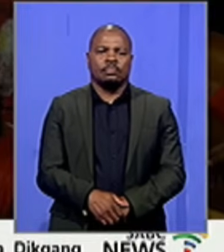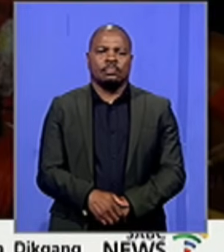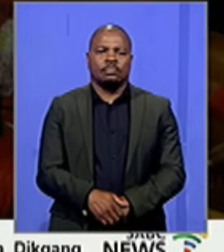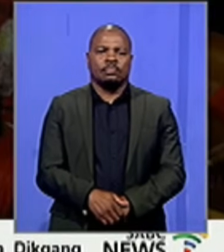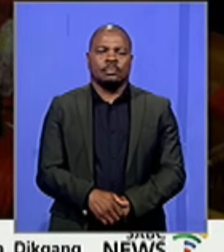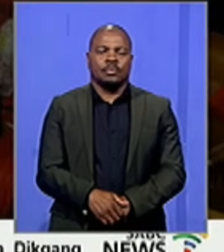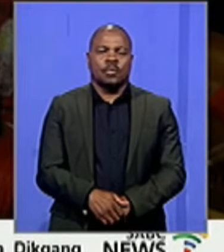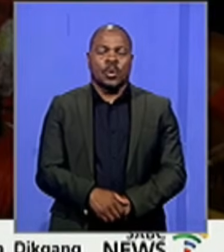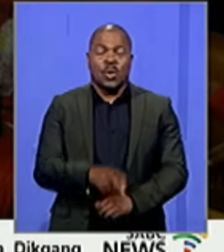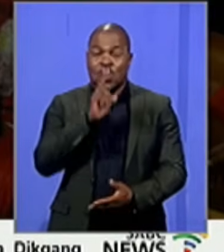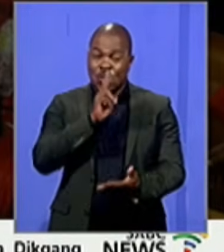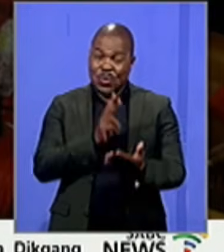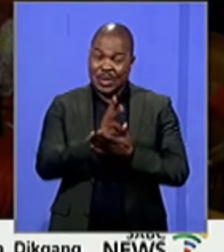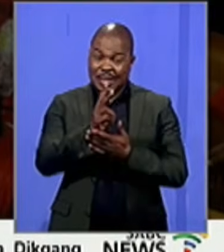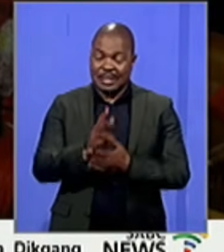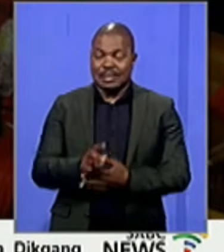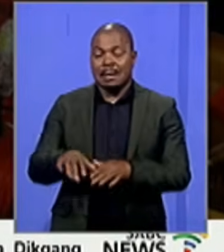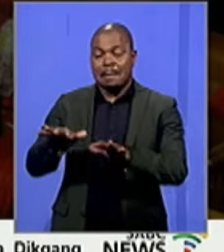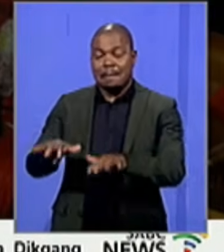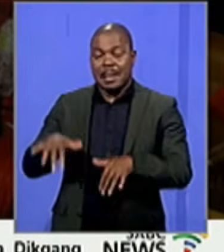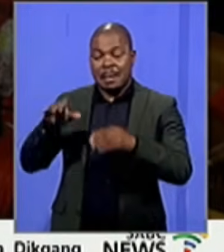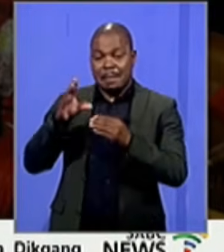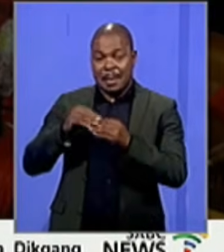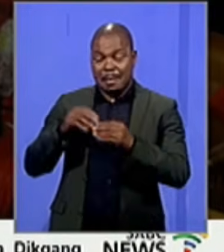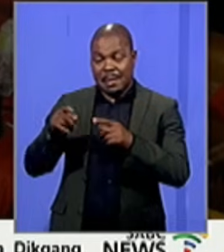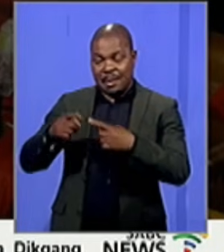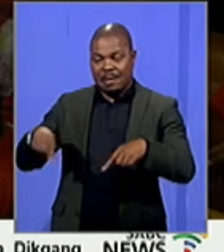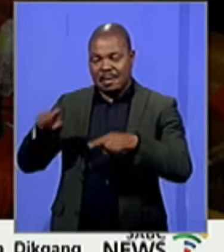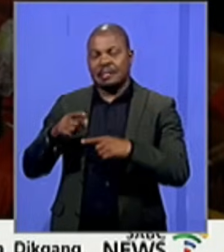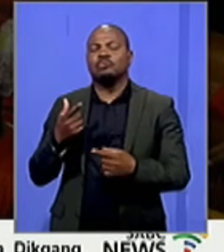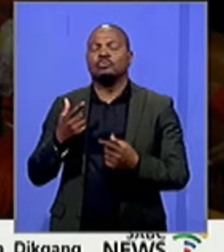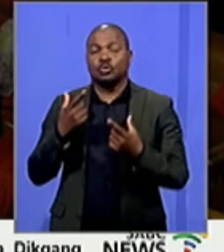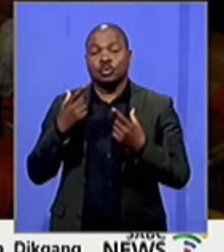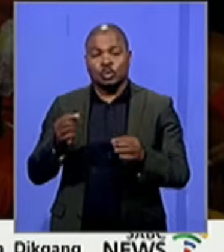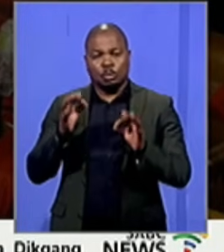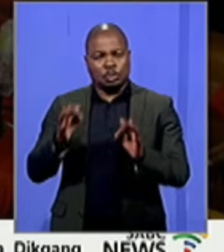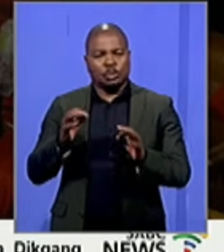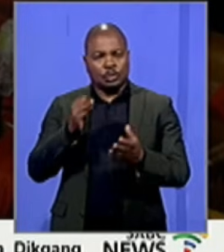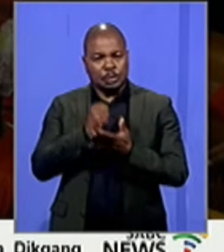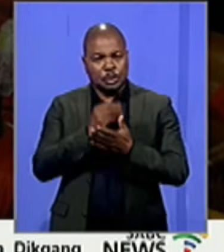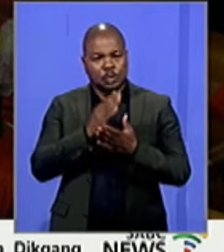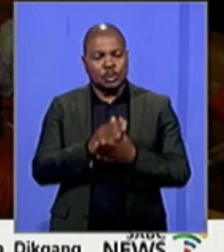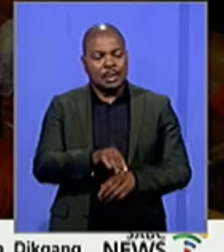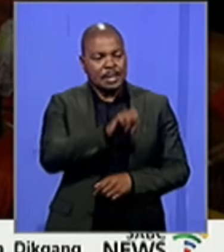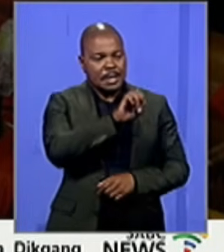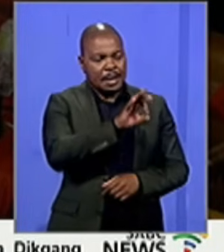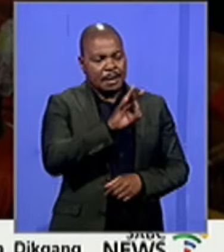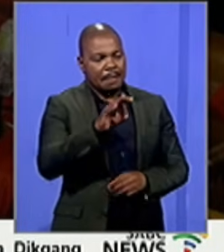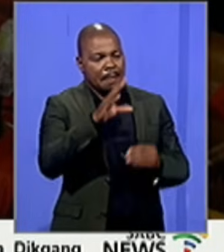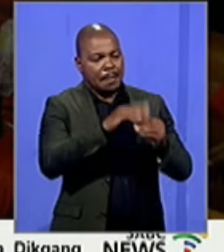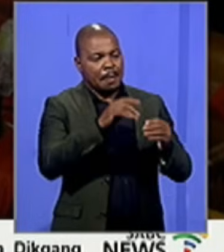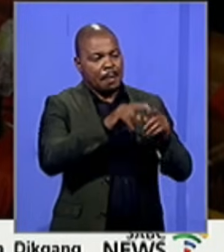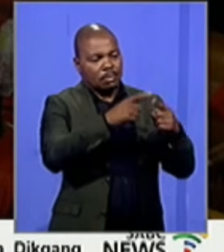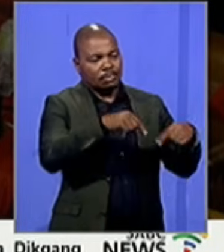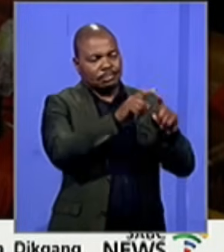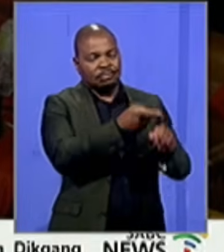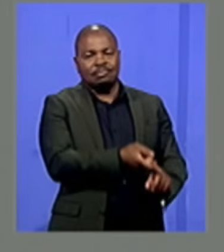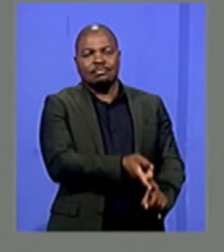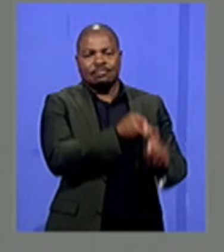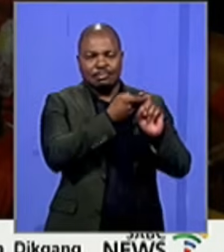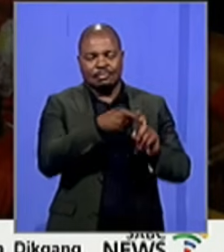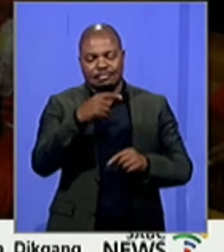Ka nnete se entsweng ke ditho tsa palamente go etsa bonnete ba hore ba behella ditho tsa EFF ka thoko. Ke